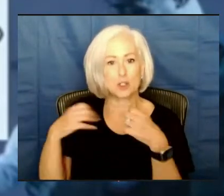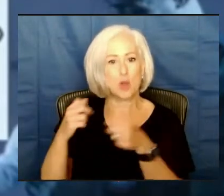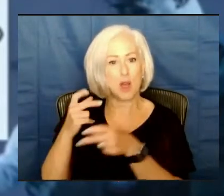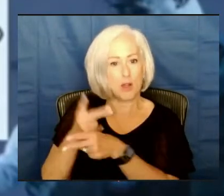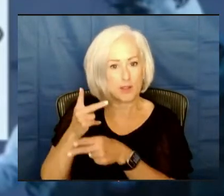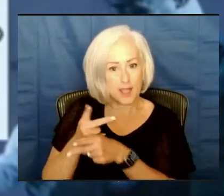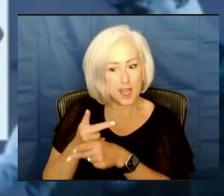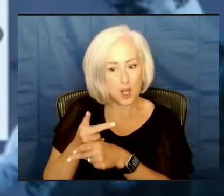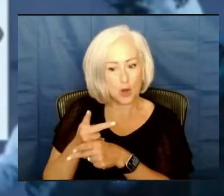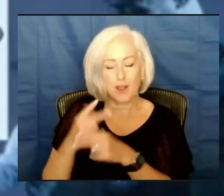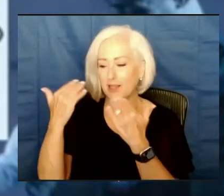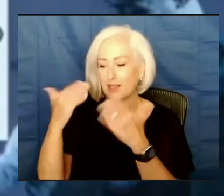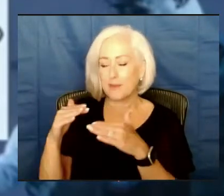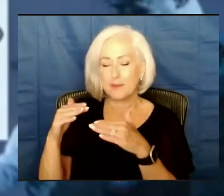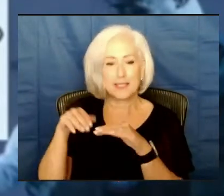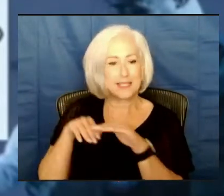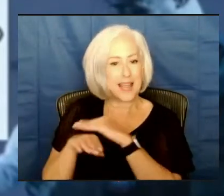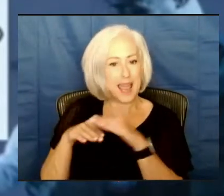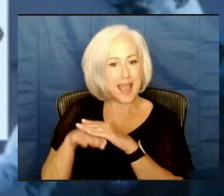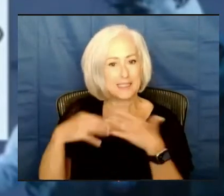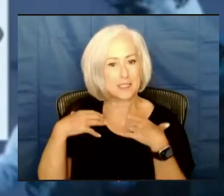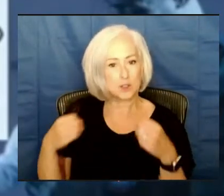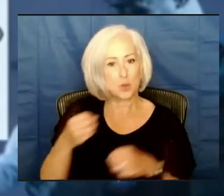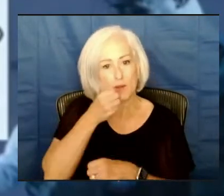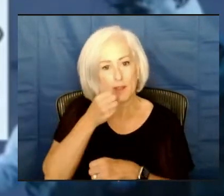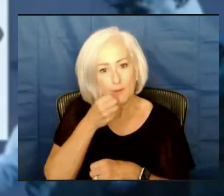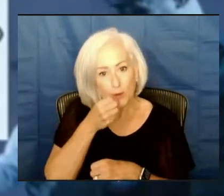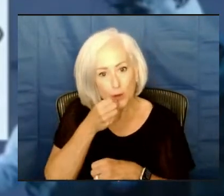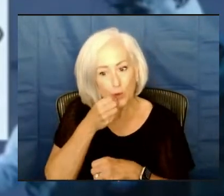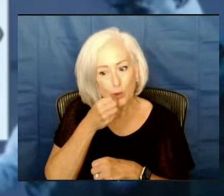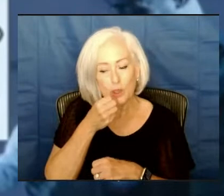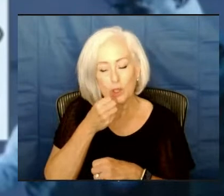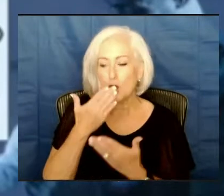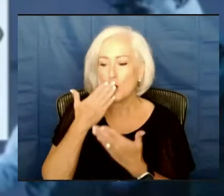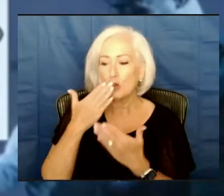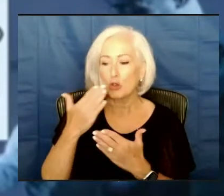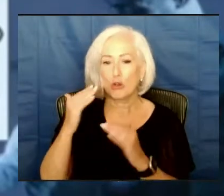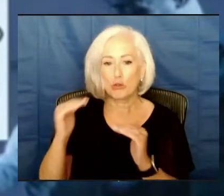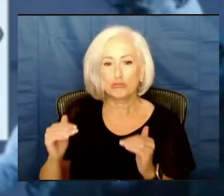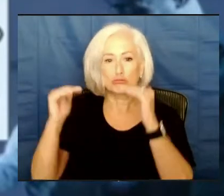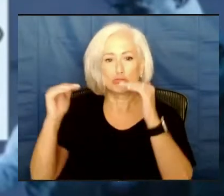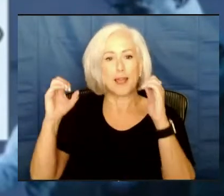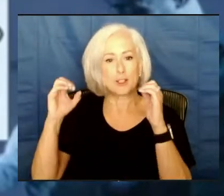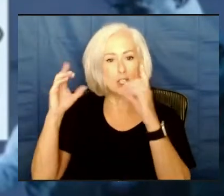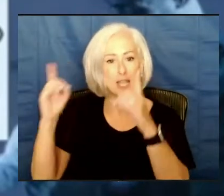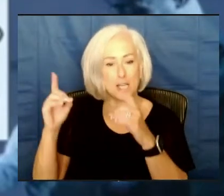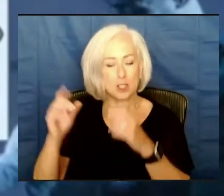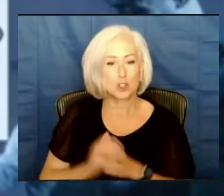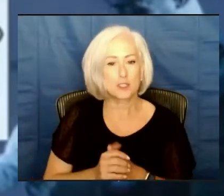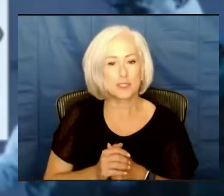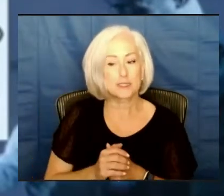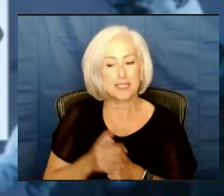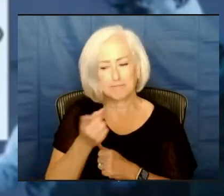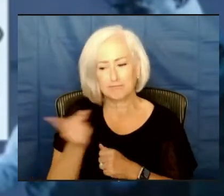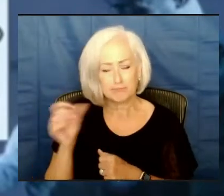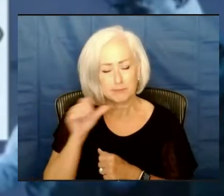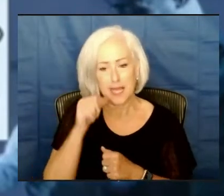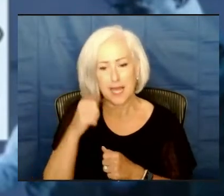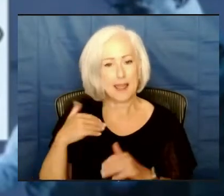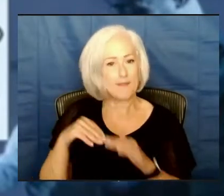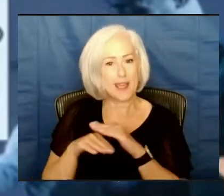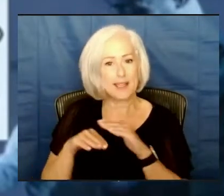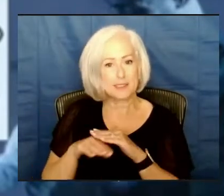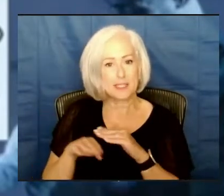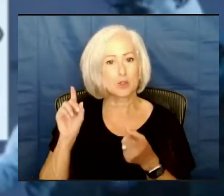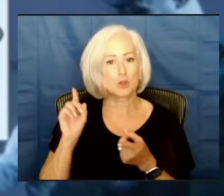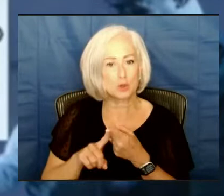healthy foods. They have limited access to quality education. And they also do not have access to income,